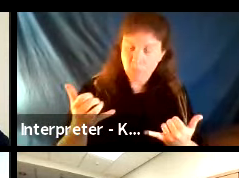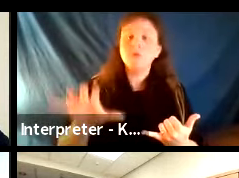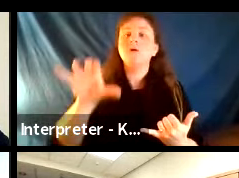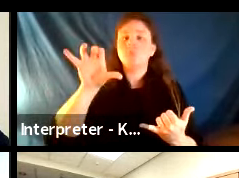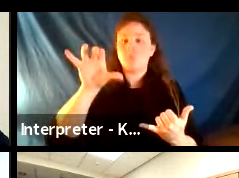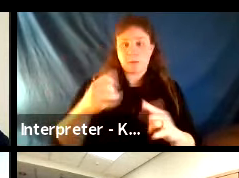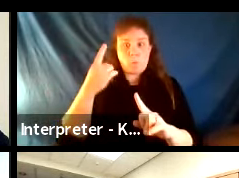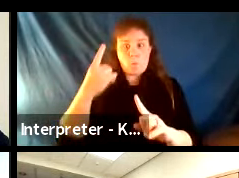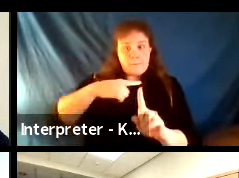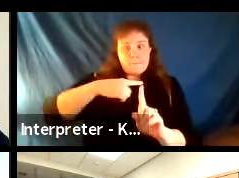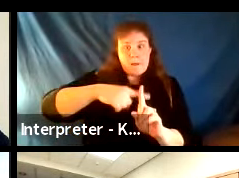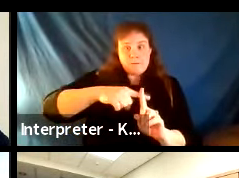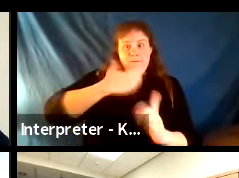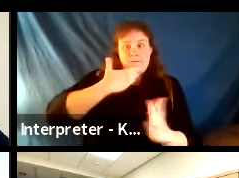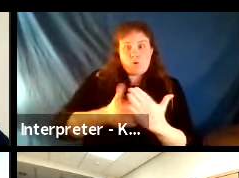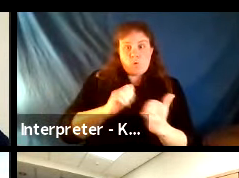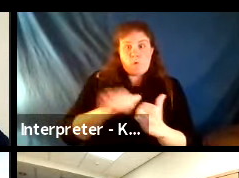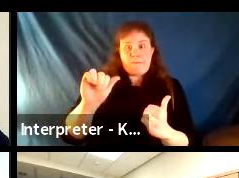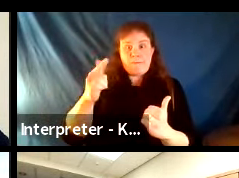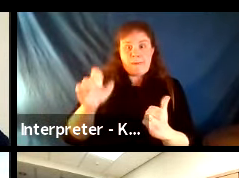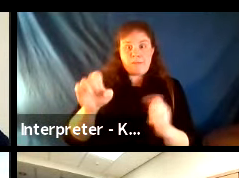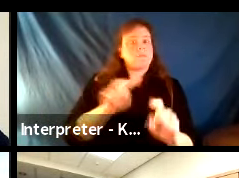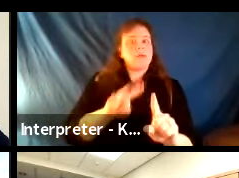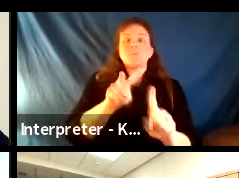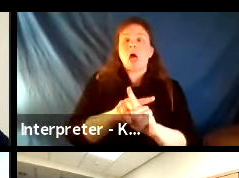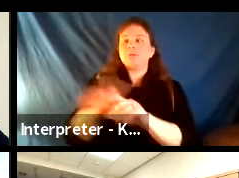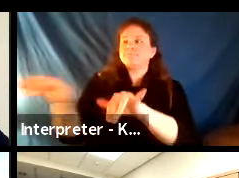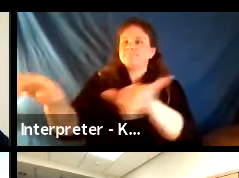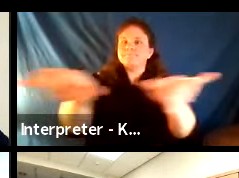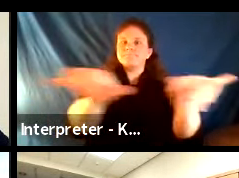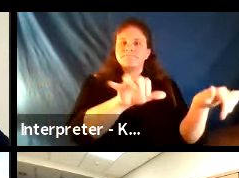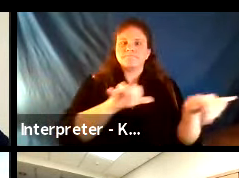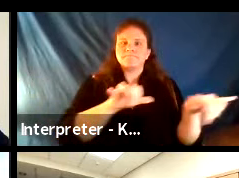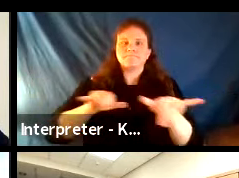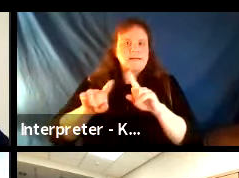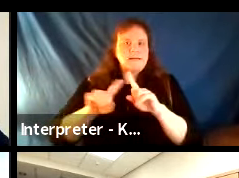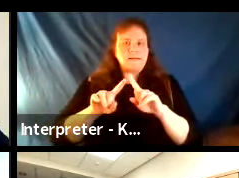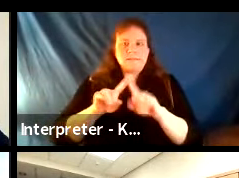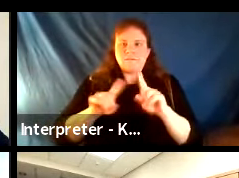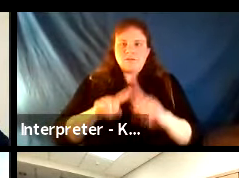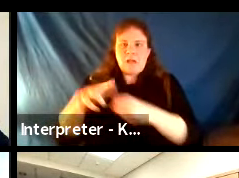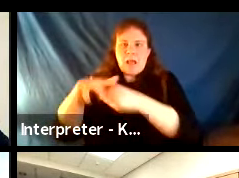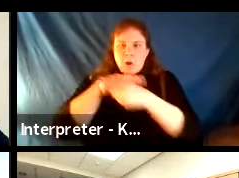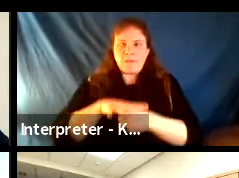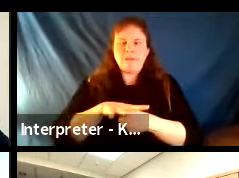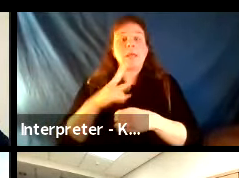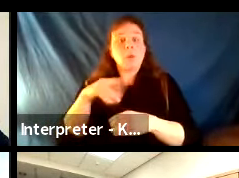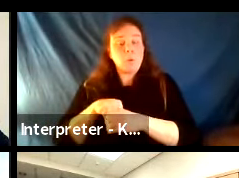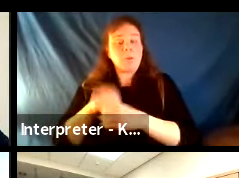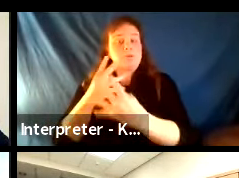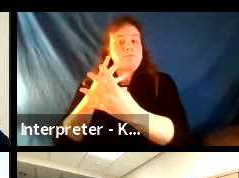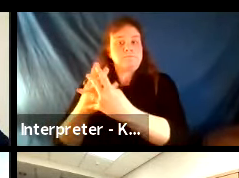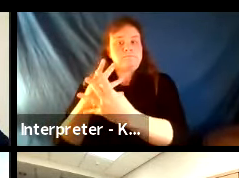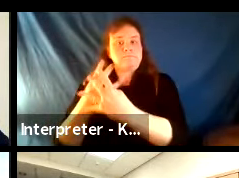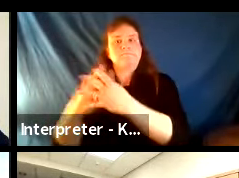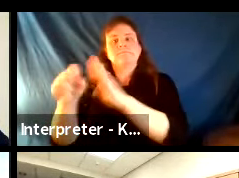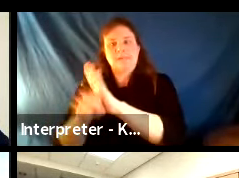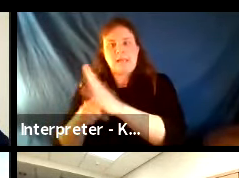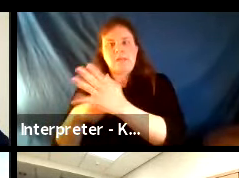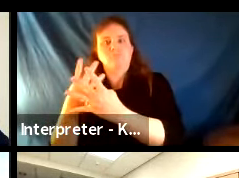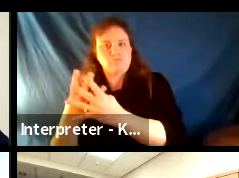the issue of age. It can be applied universally across all different sectors, including correctional facilities.